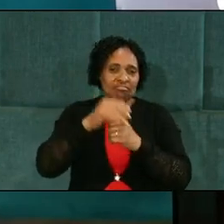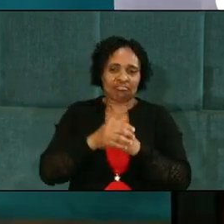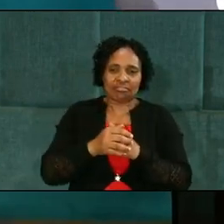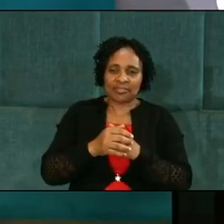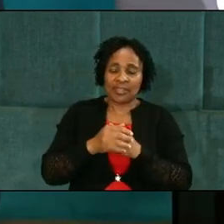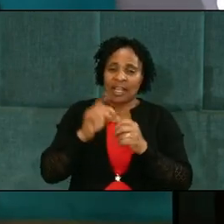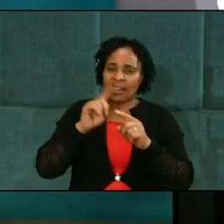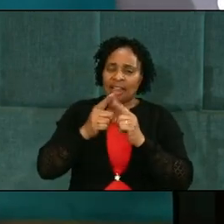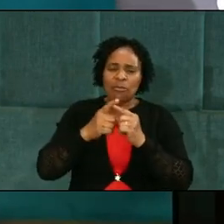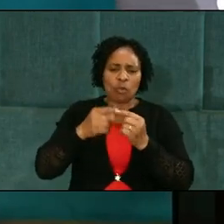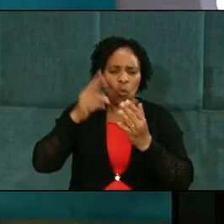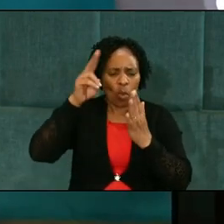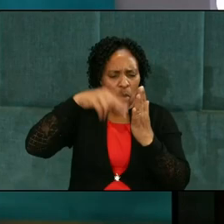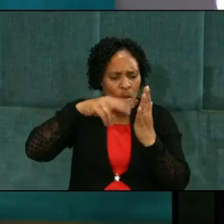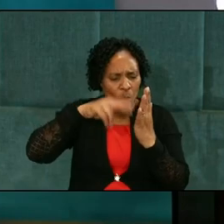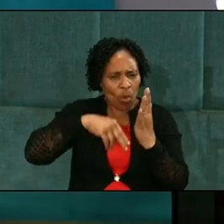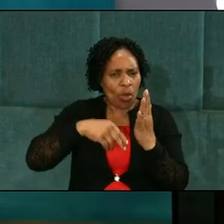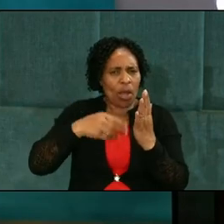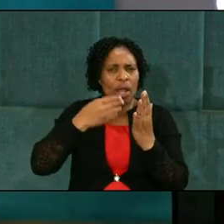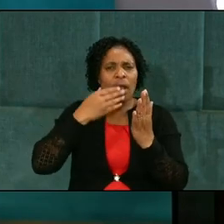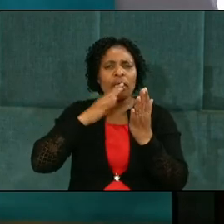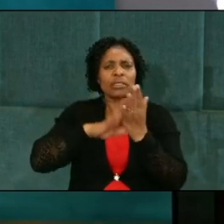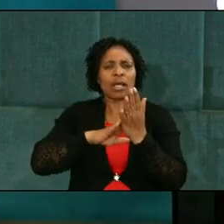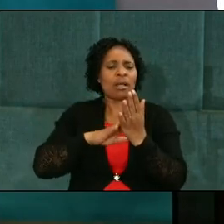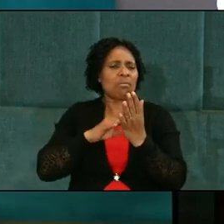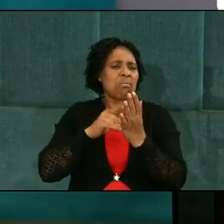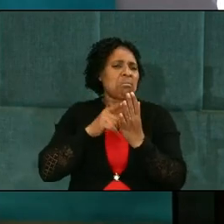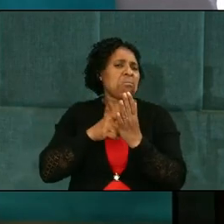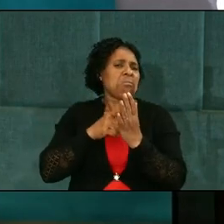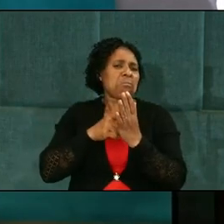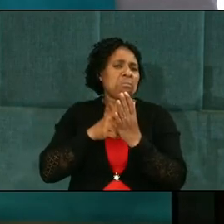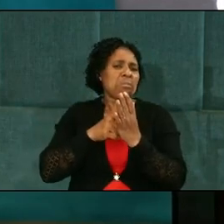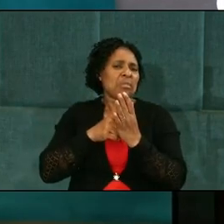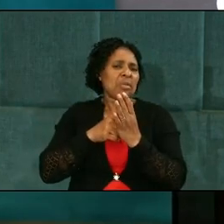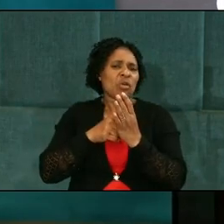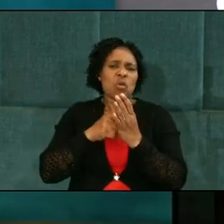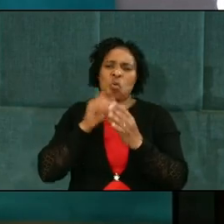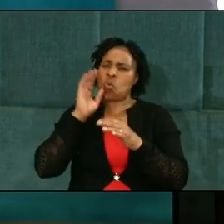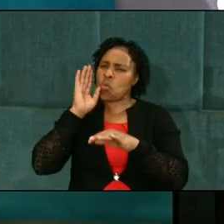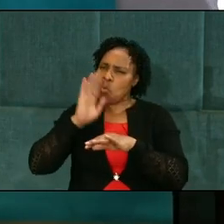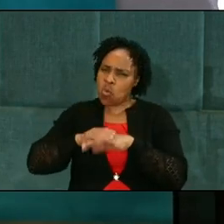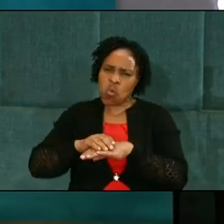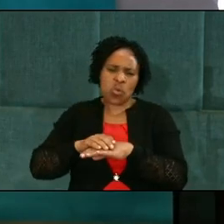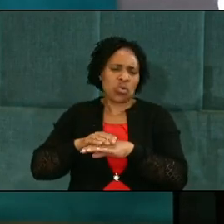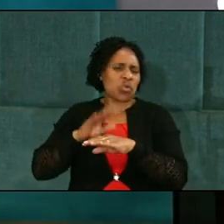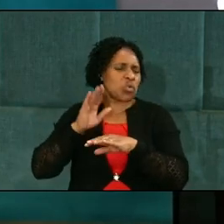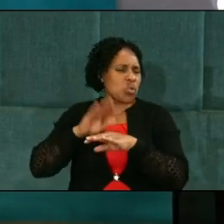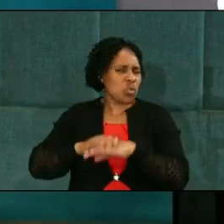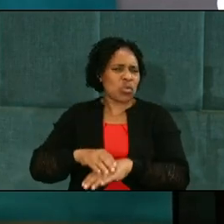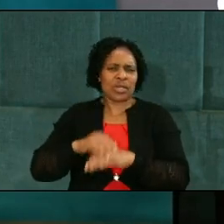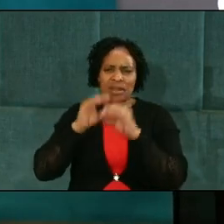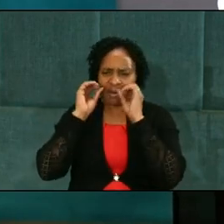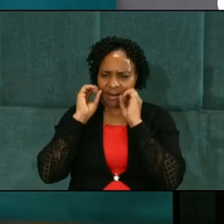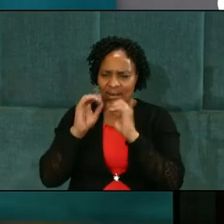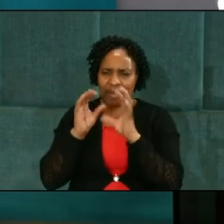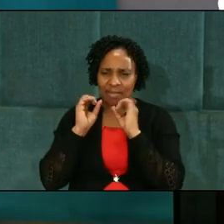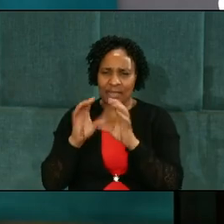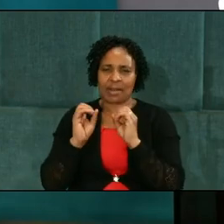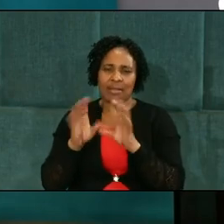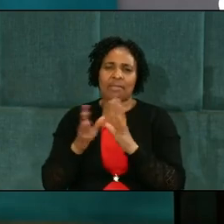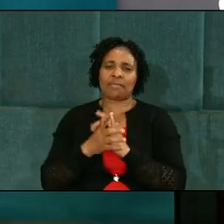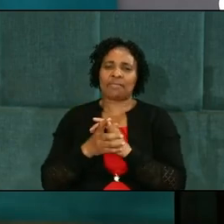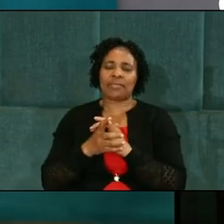And when we read the letter, it did not sound too good.